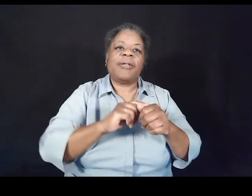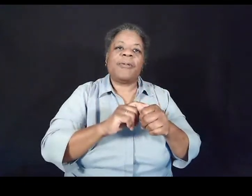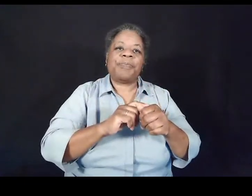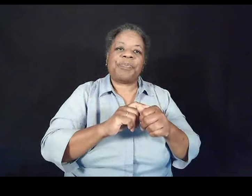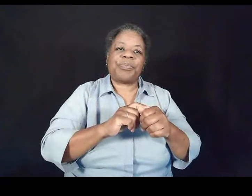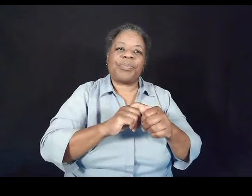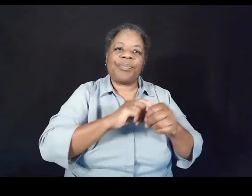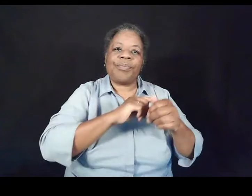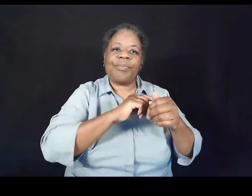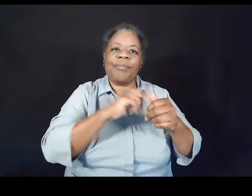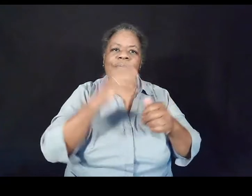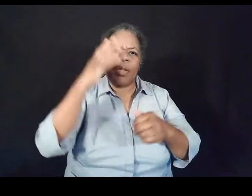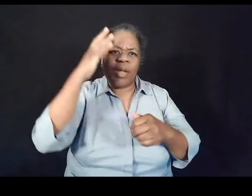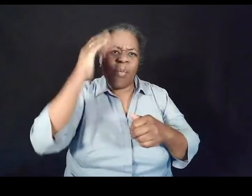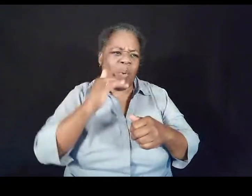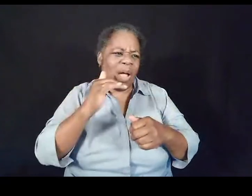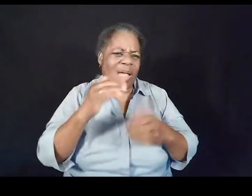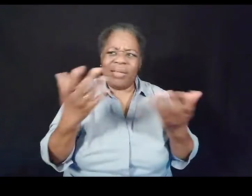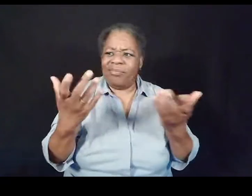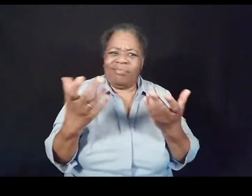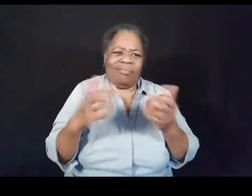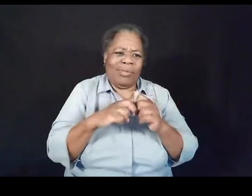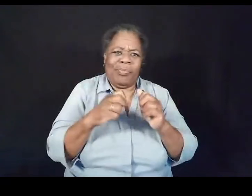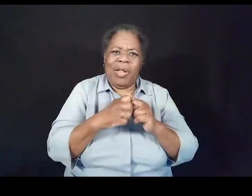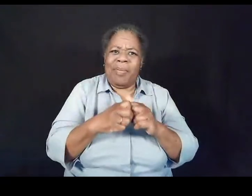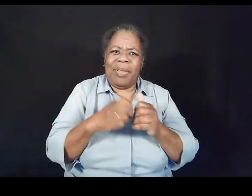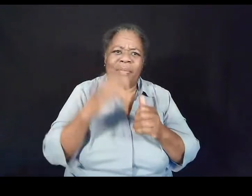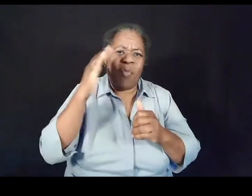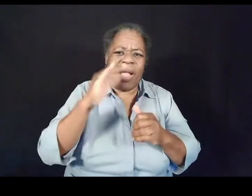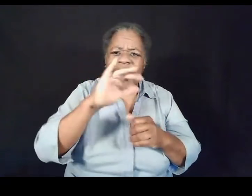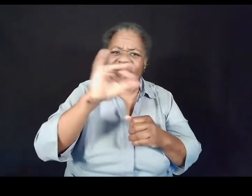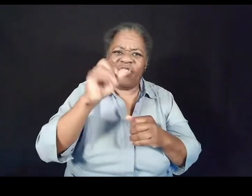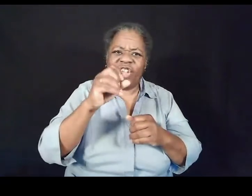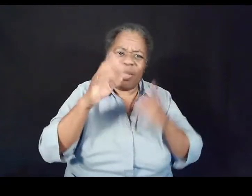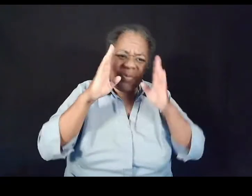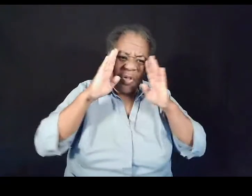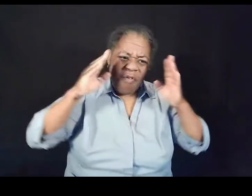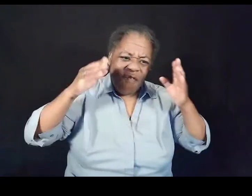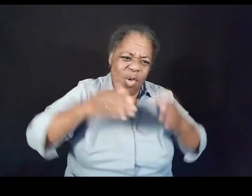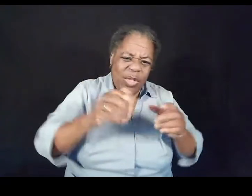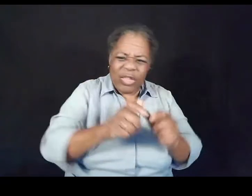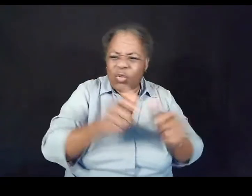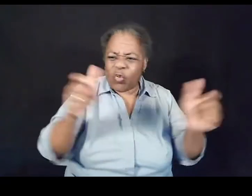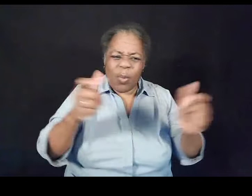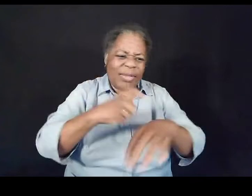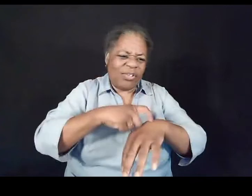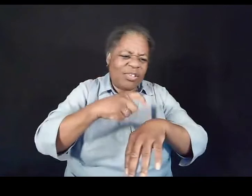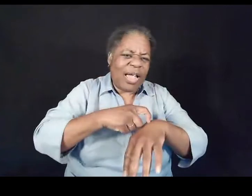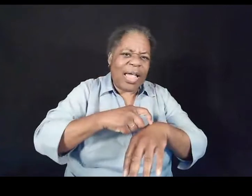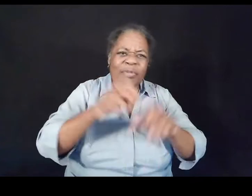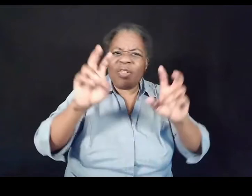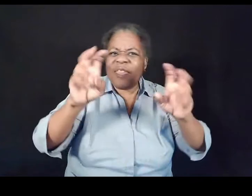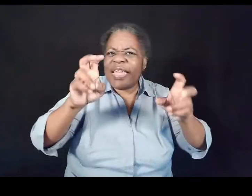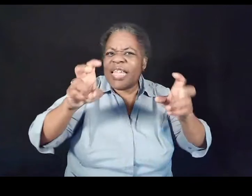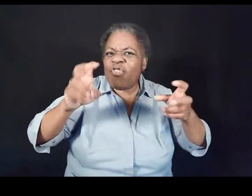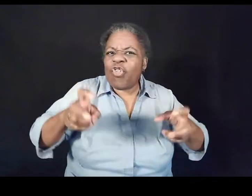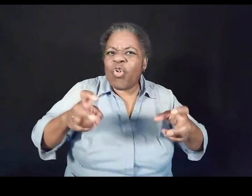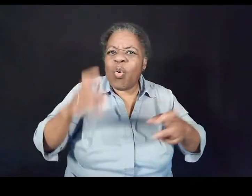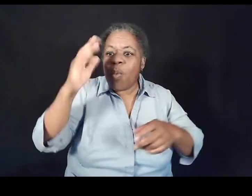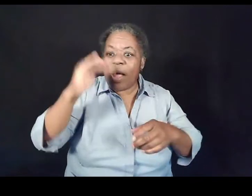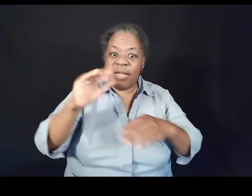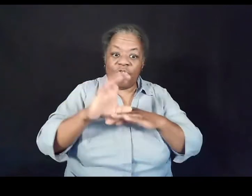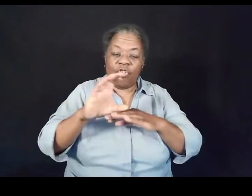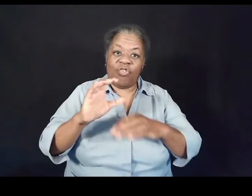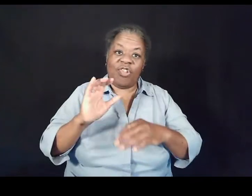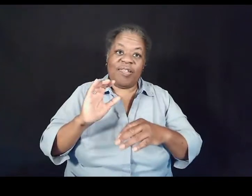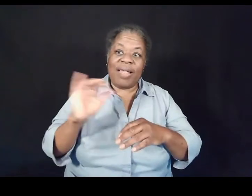But why is this such a big deal? Why does James devote so much time to the issue? And why have churches like ours